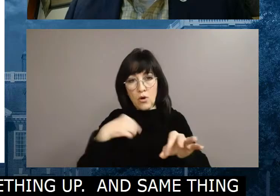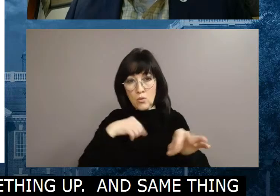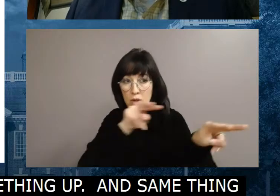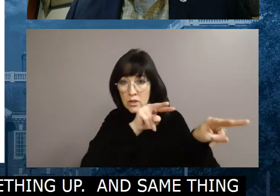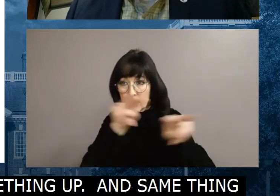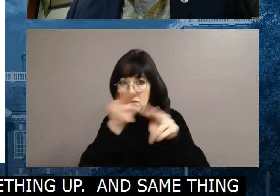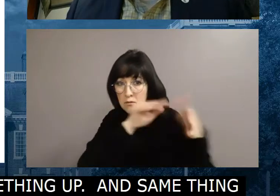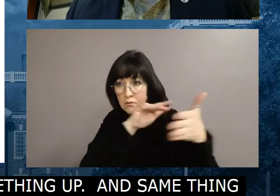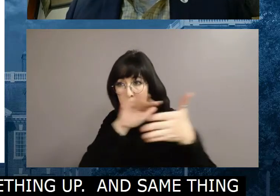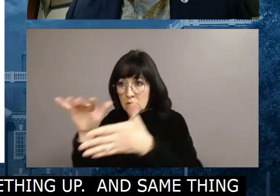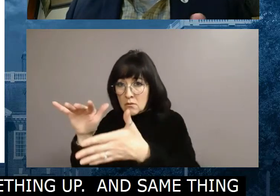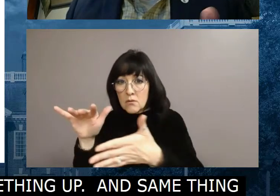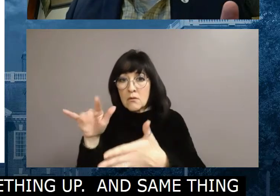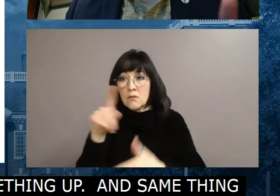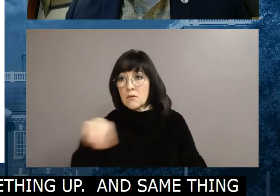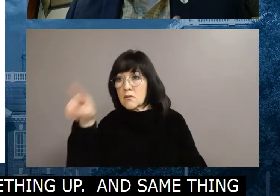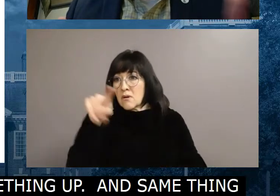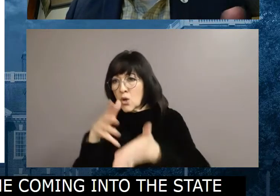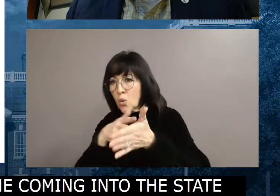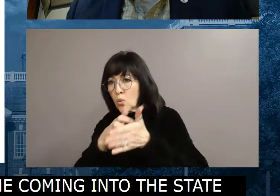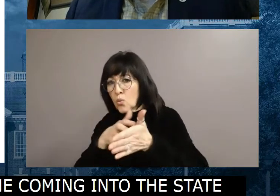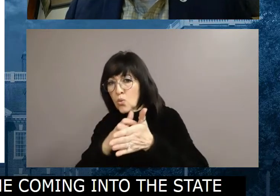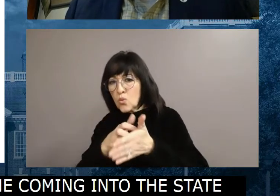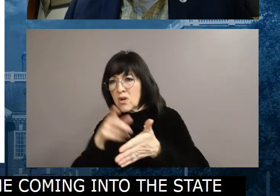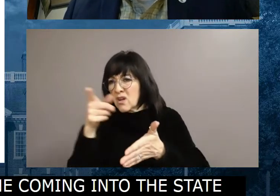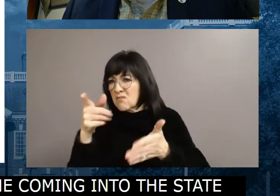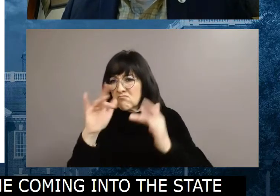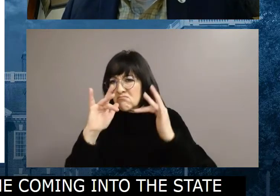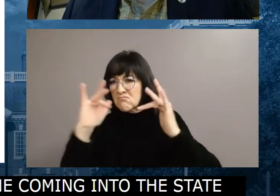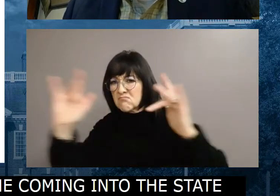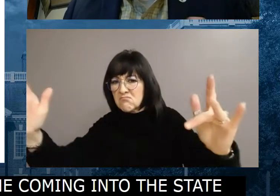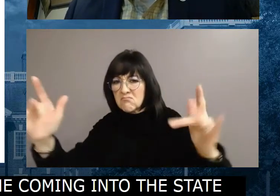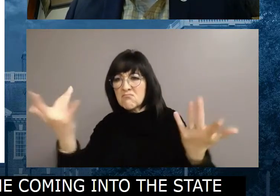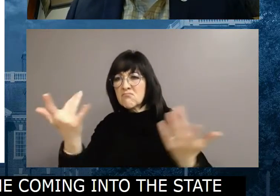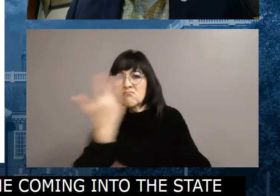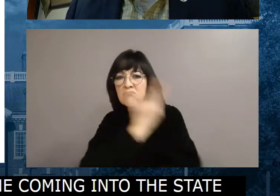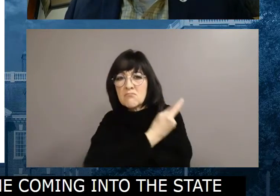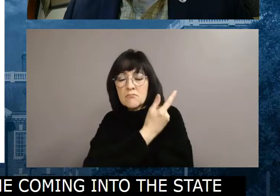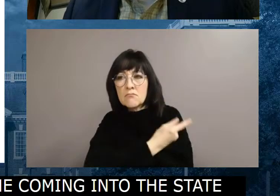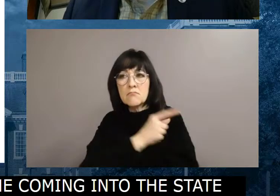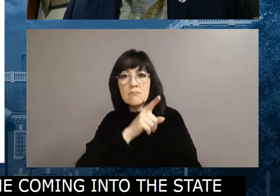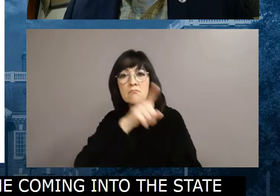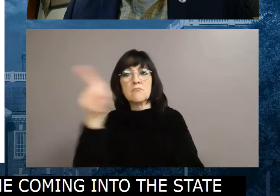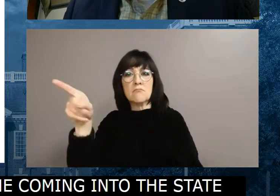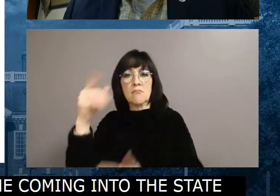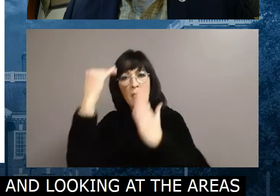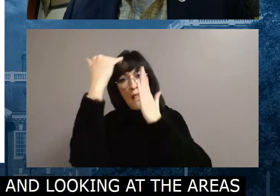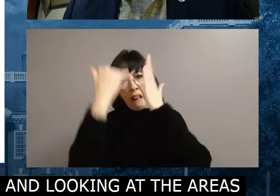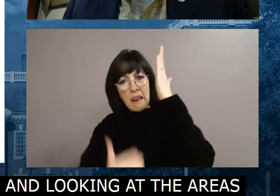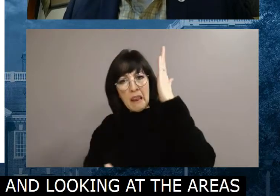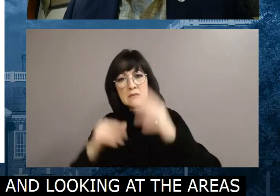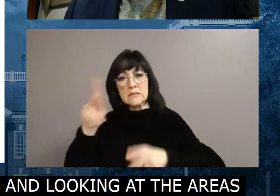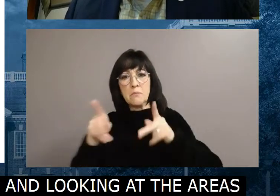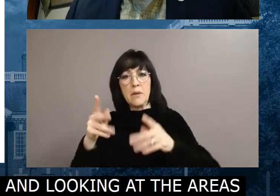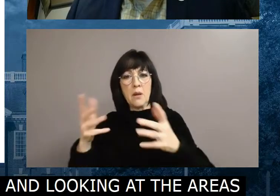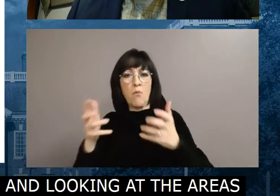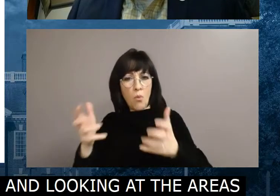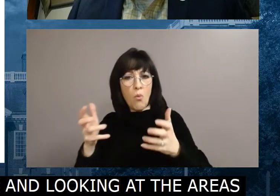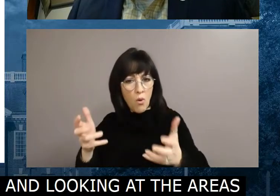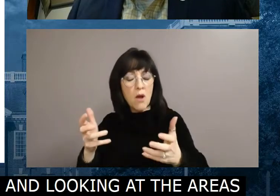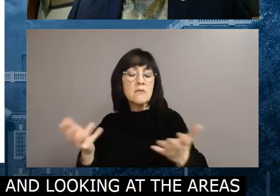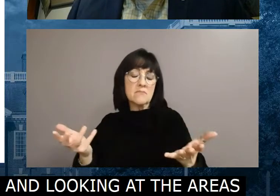are maybe those vaccination deserts or don't have the opportunities others do, and develop ways to address that.